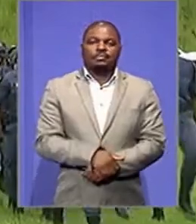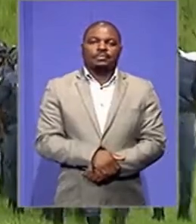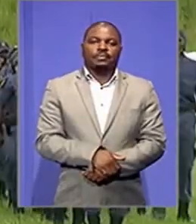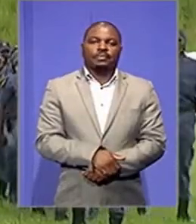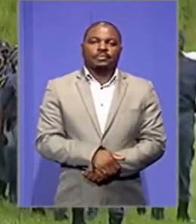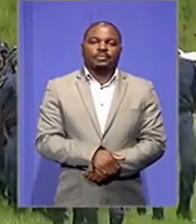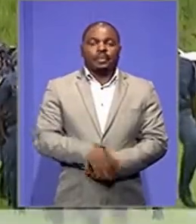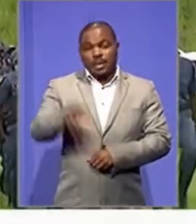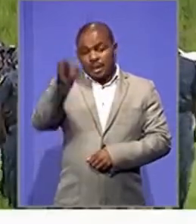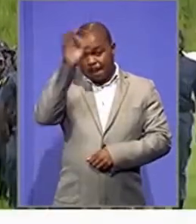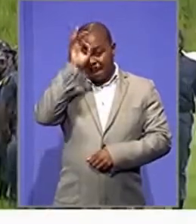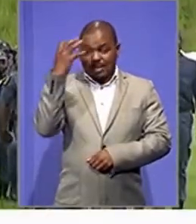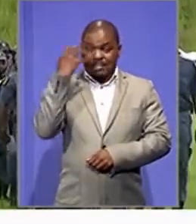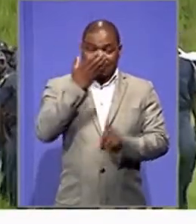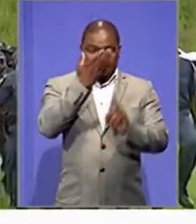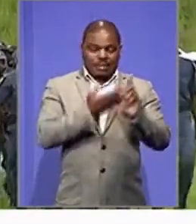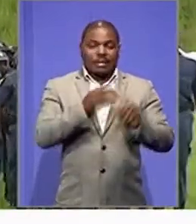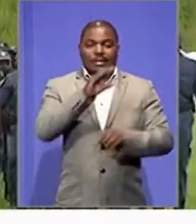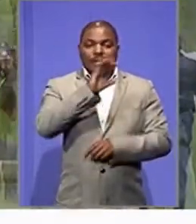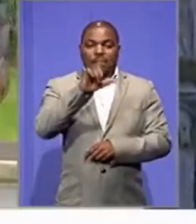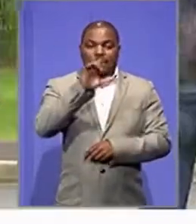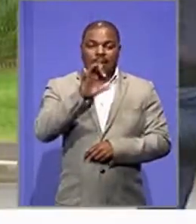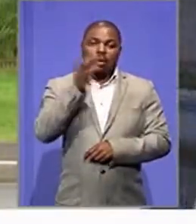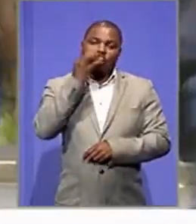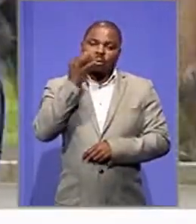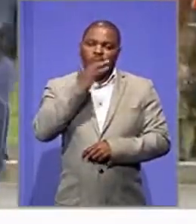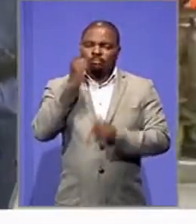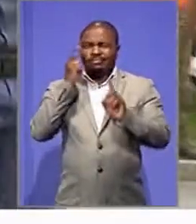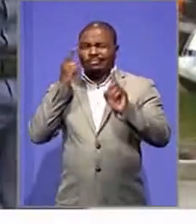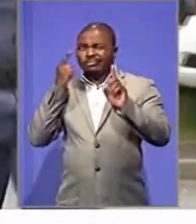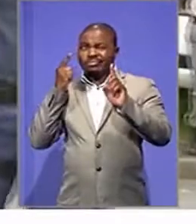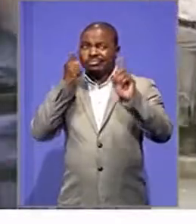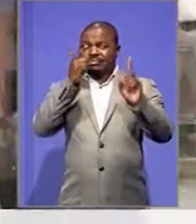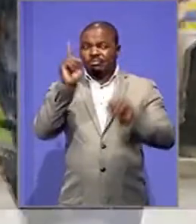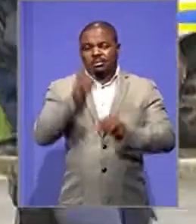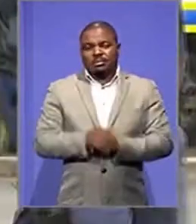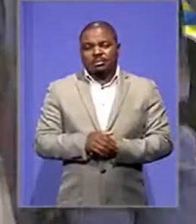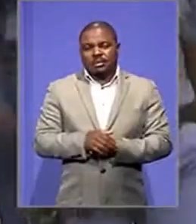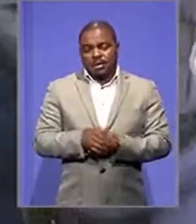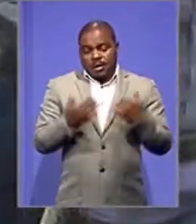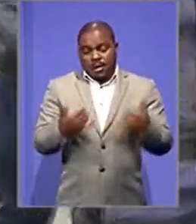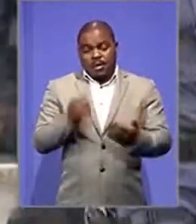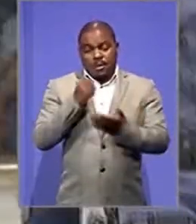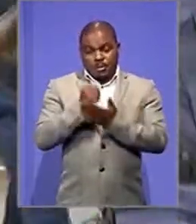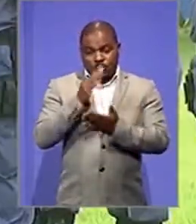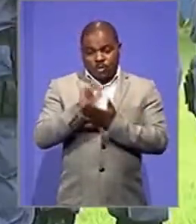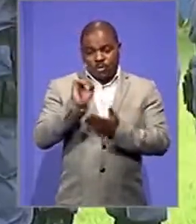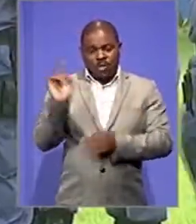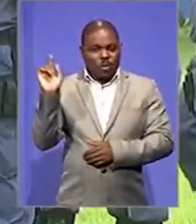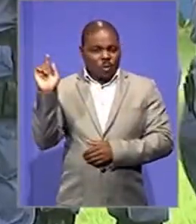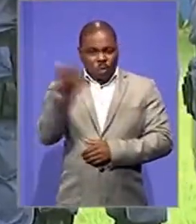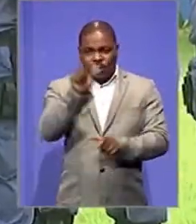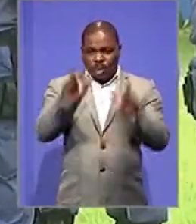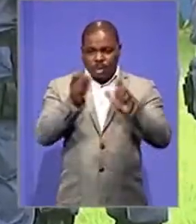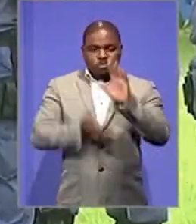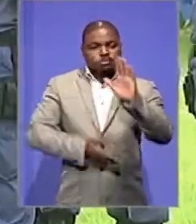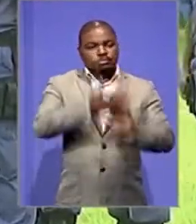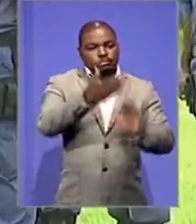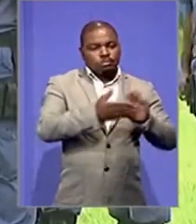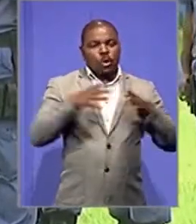Letona la Sepolesa Bheki Cele le re ntlha e ka sehlohlolong nakong ena ke ho netefatsa hore batho bohle ba ile matsatsing a diphomolo